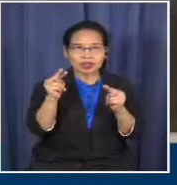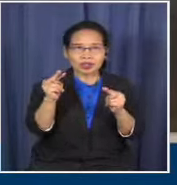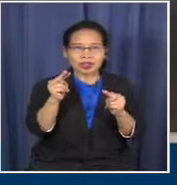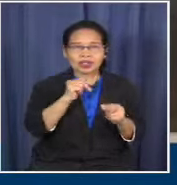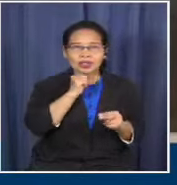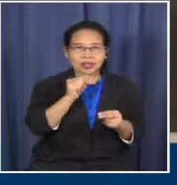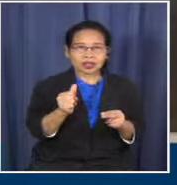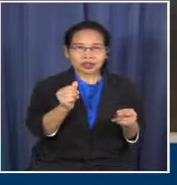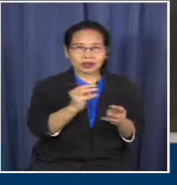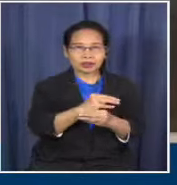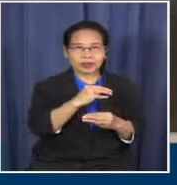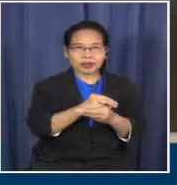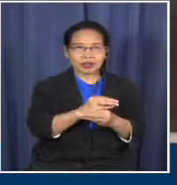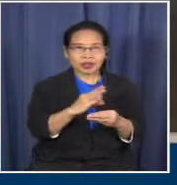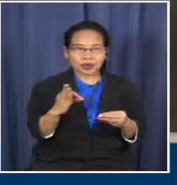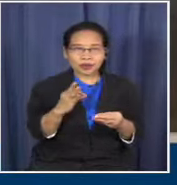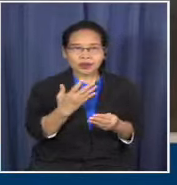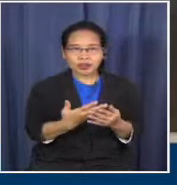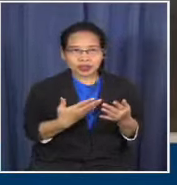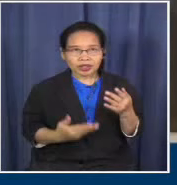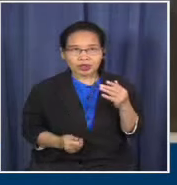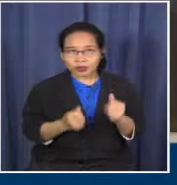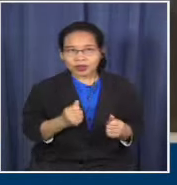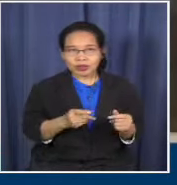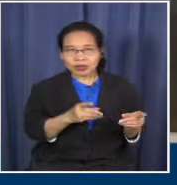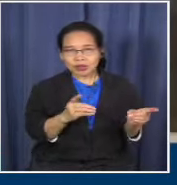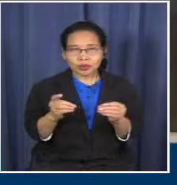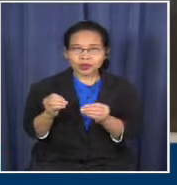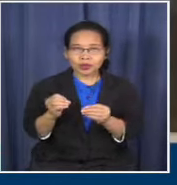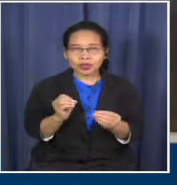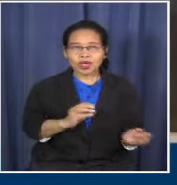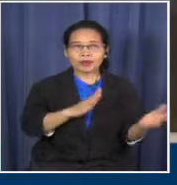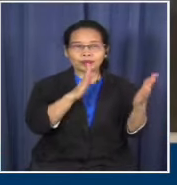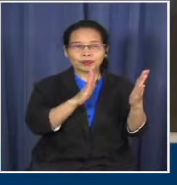were not made of things which do appear.